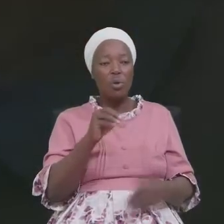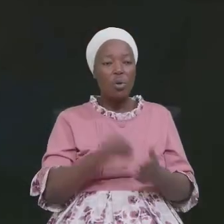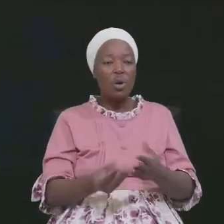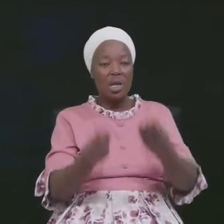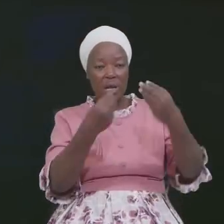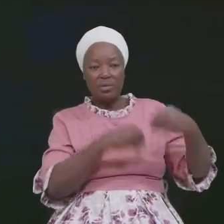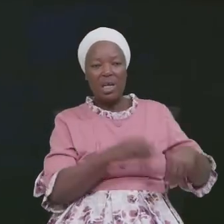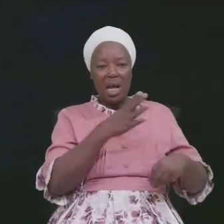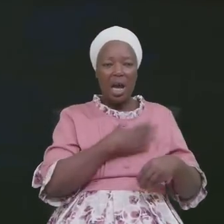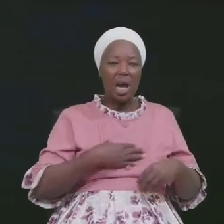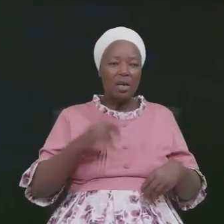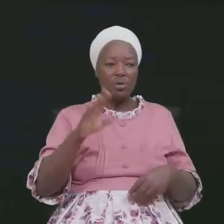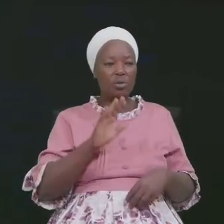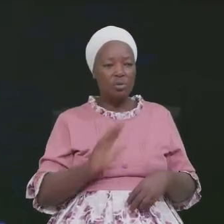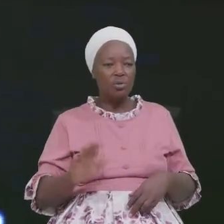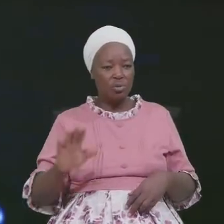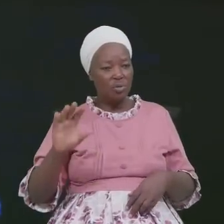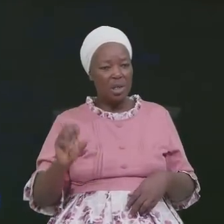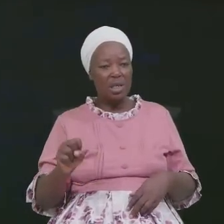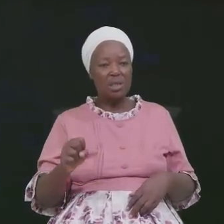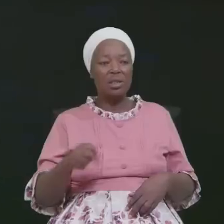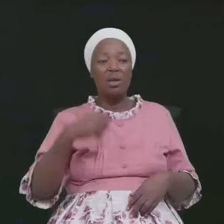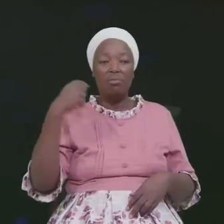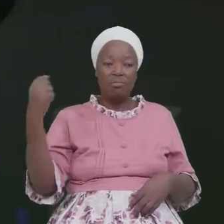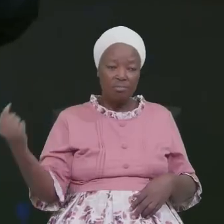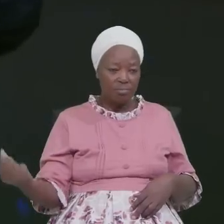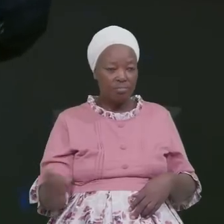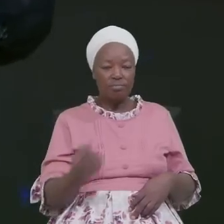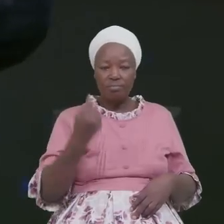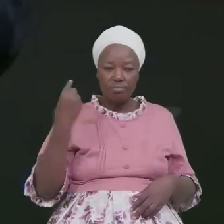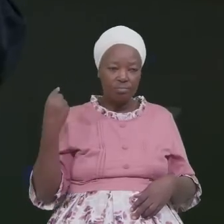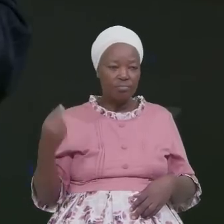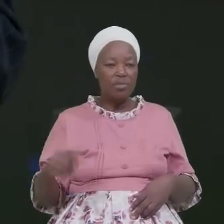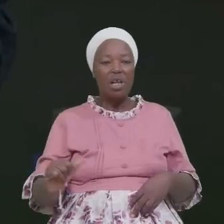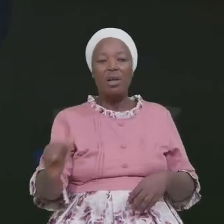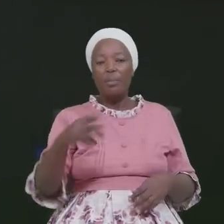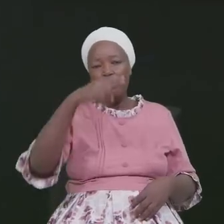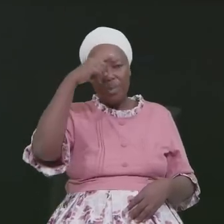thy children's forever, because